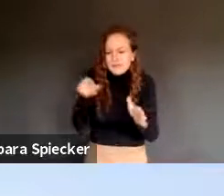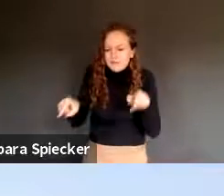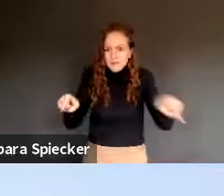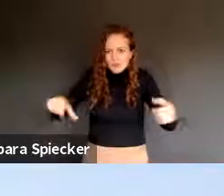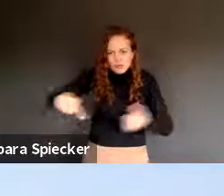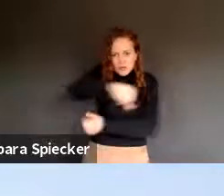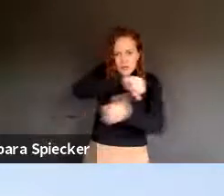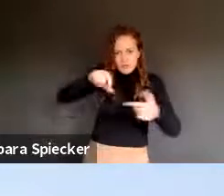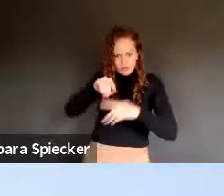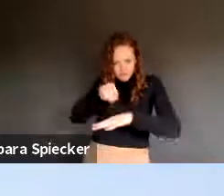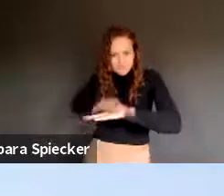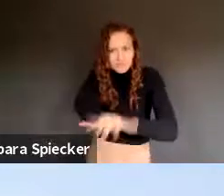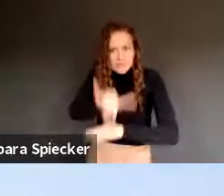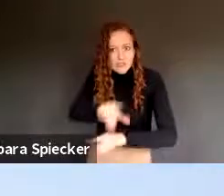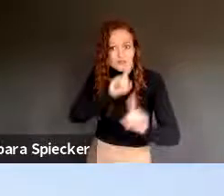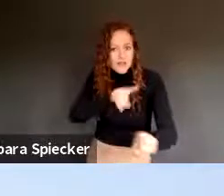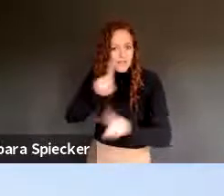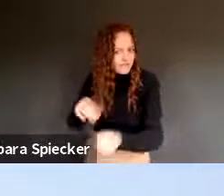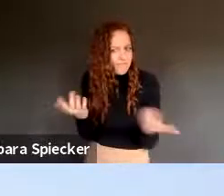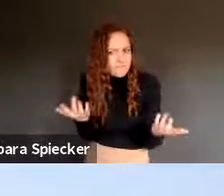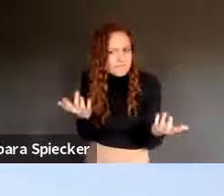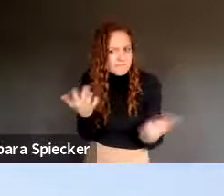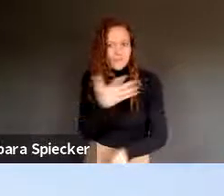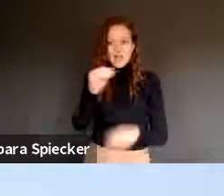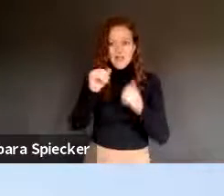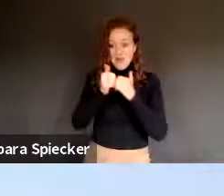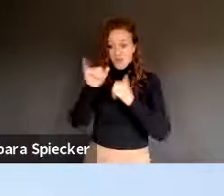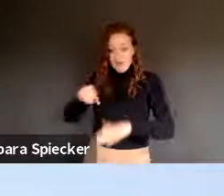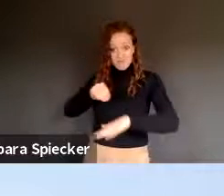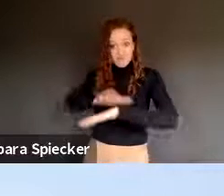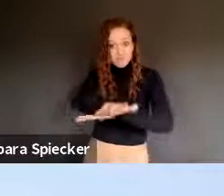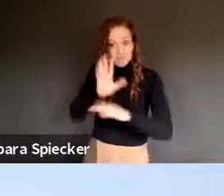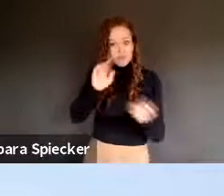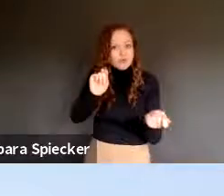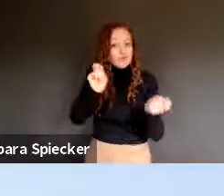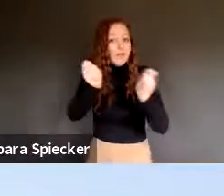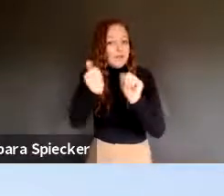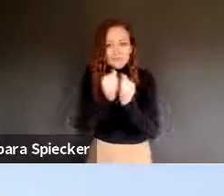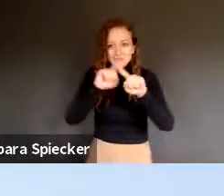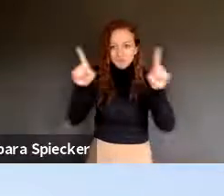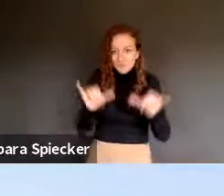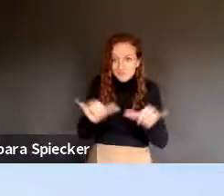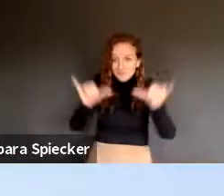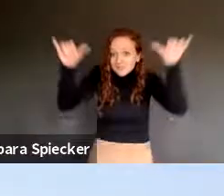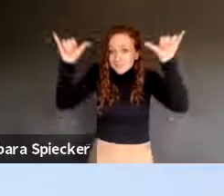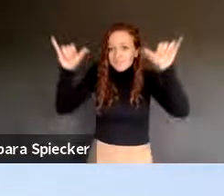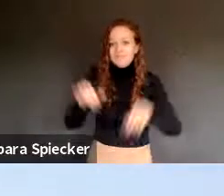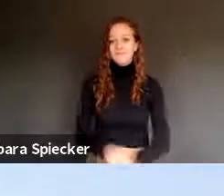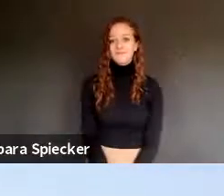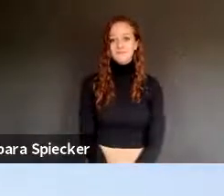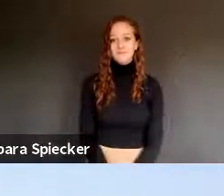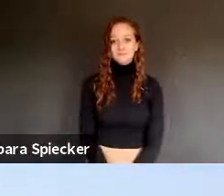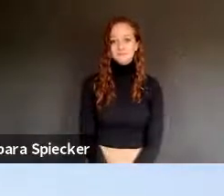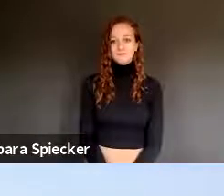intertidal kelp communities along the Oregon coast. But specifically how, in what ways do they interact with each other to influence kelp